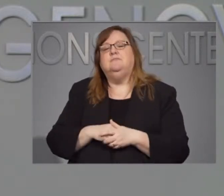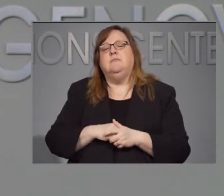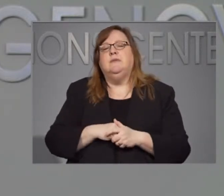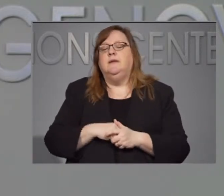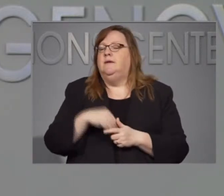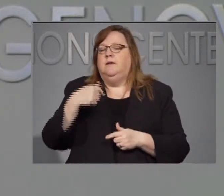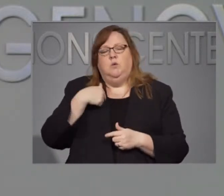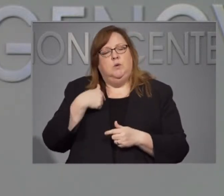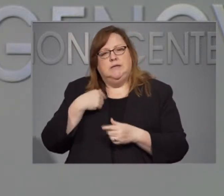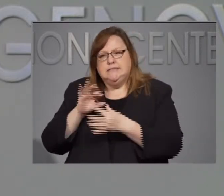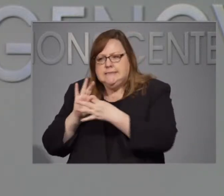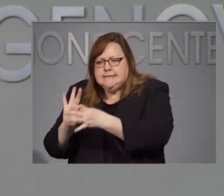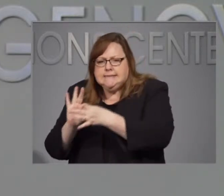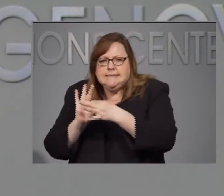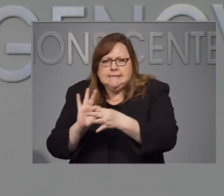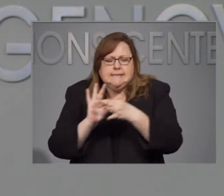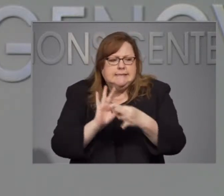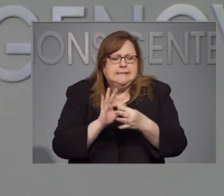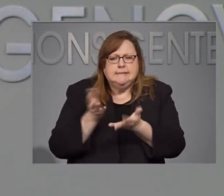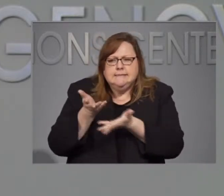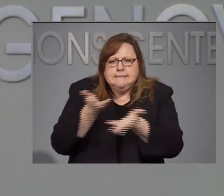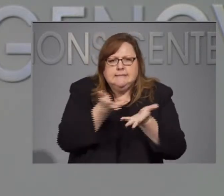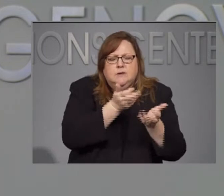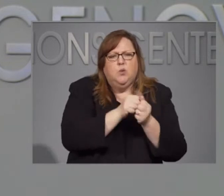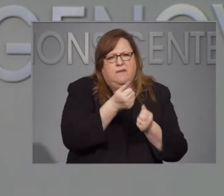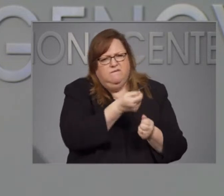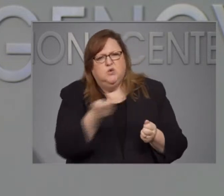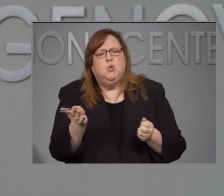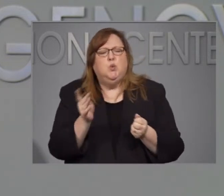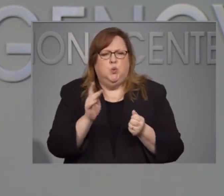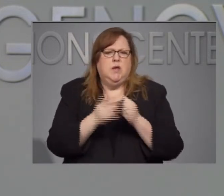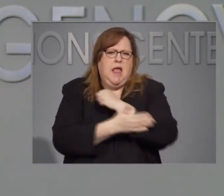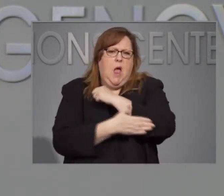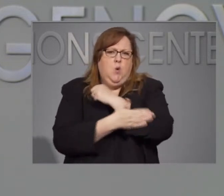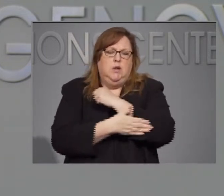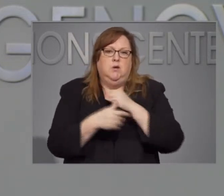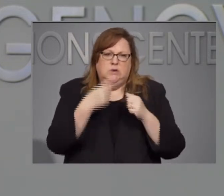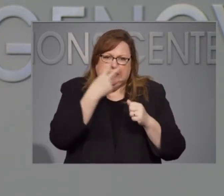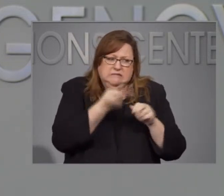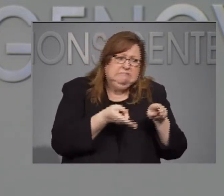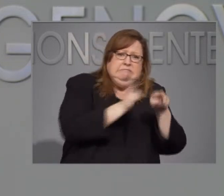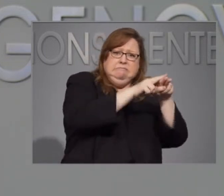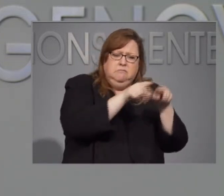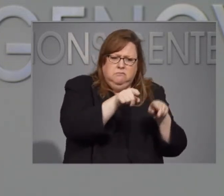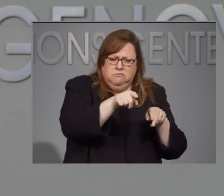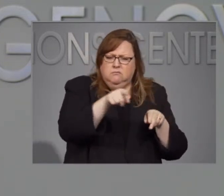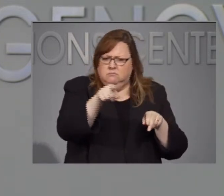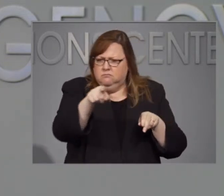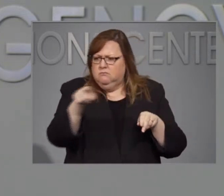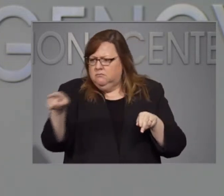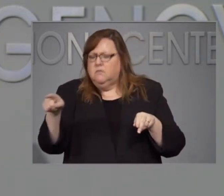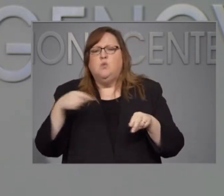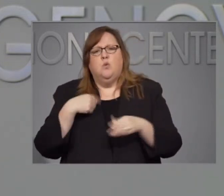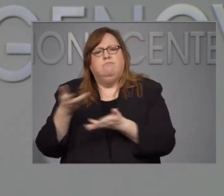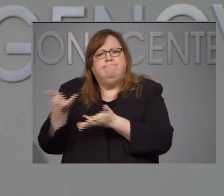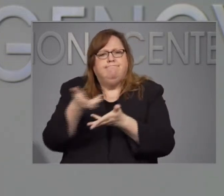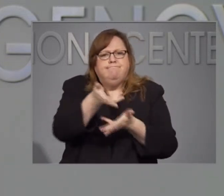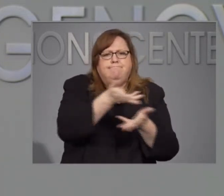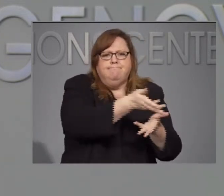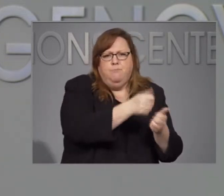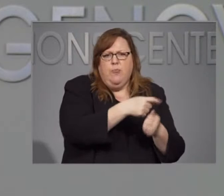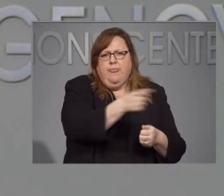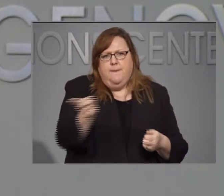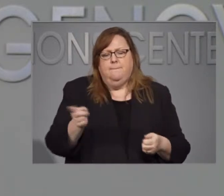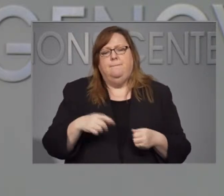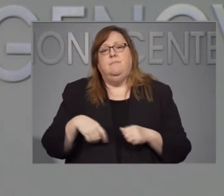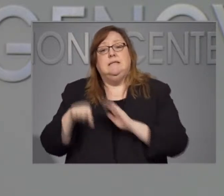counties, as we mentioned earlier in the week, that we are seeing faster increases in cases. And so our state team,